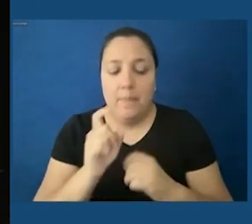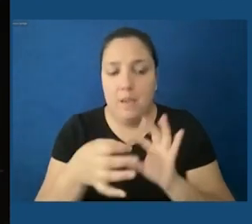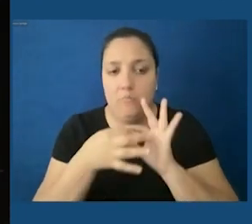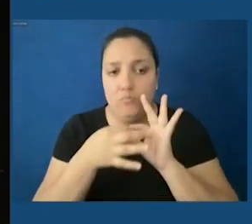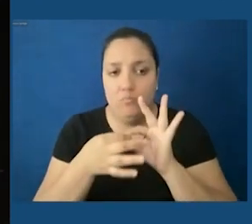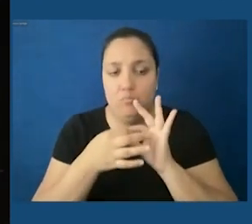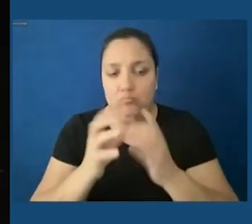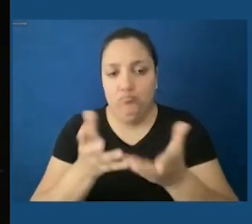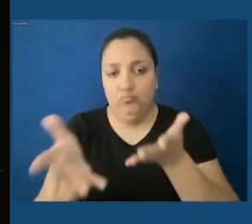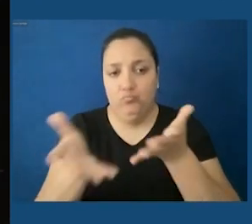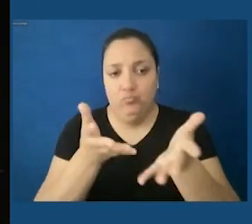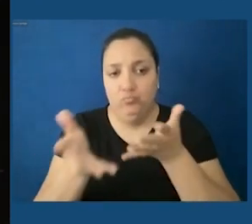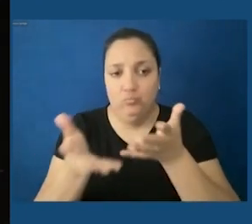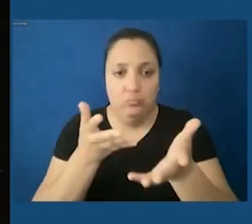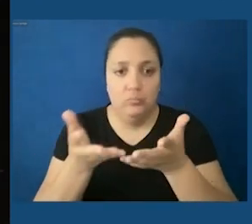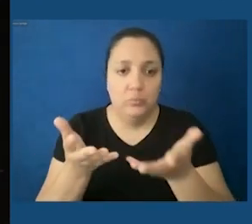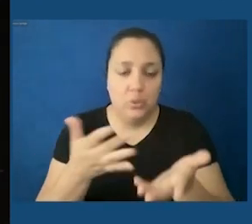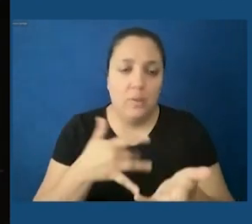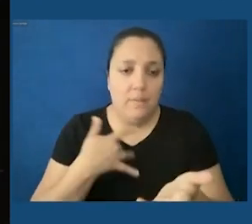conversations. So feel free to reach out.